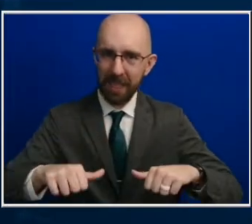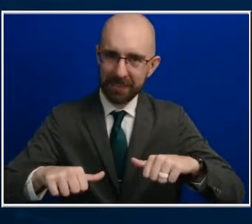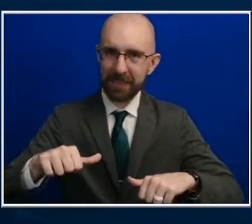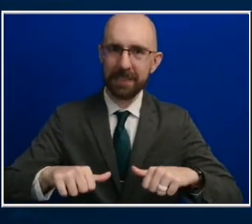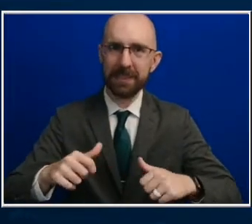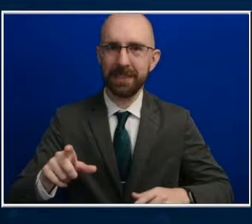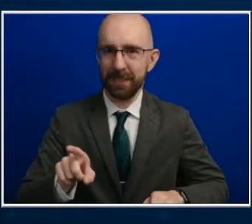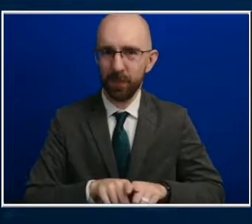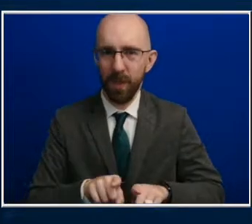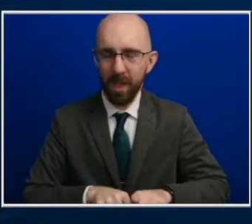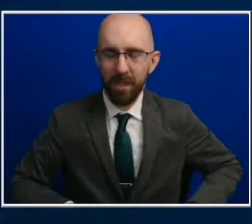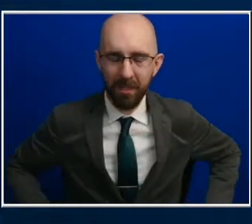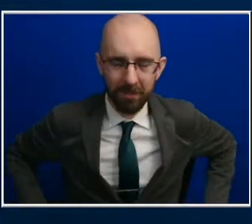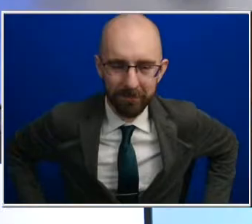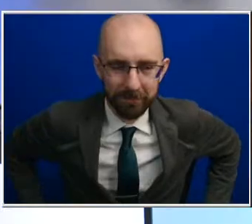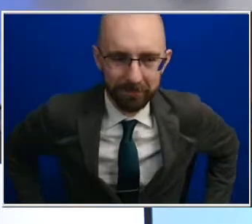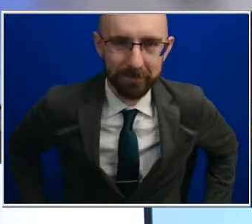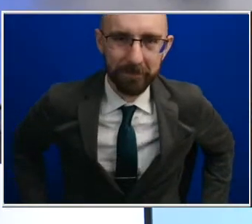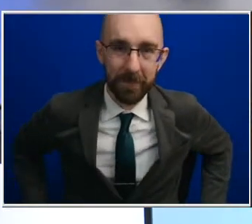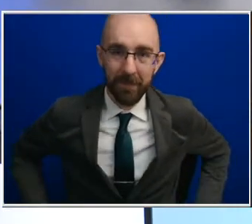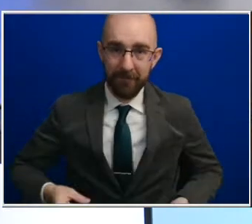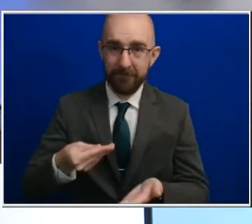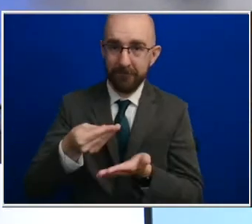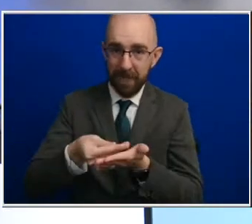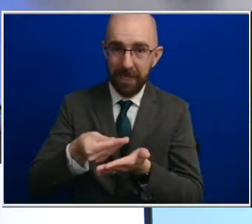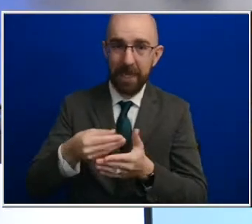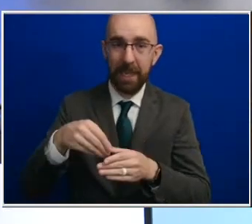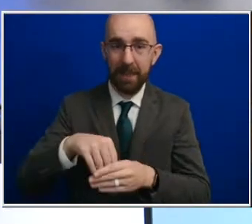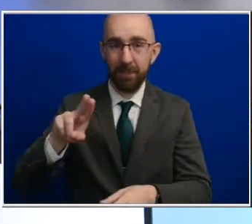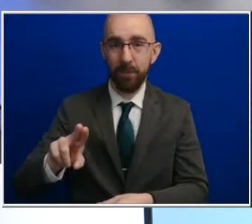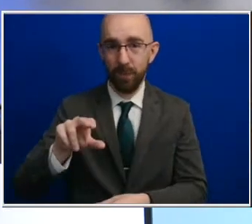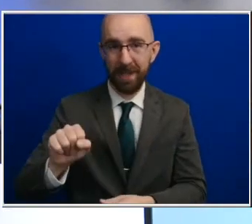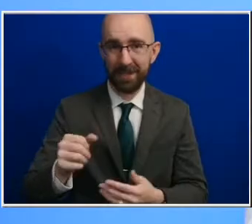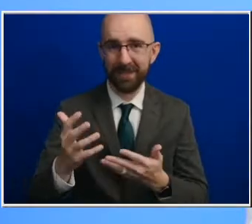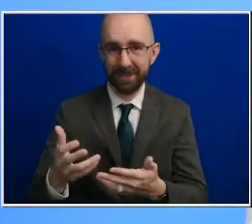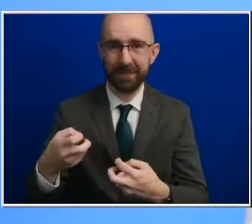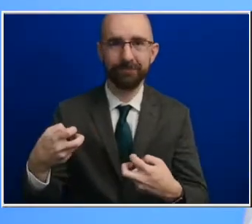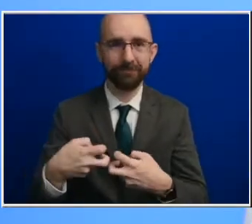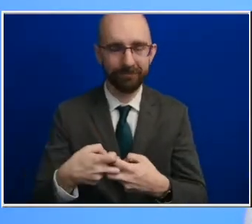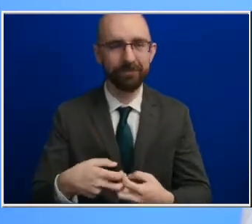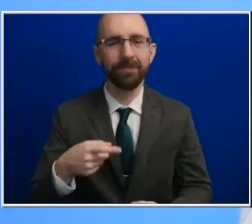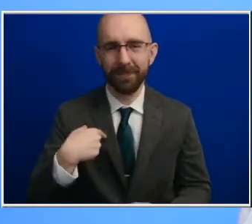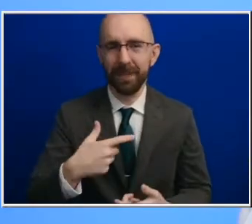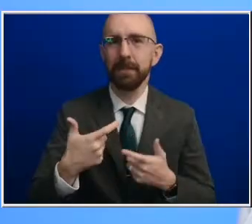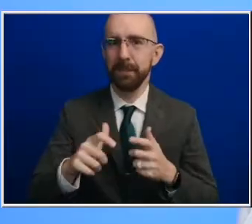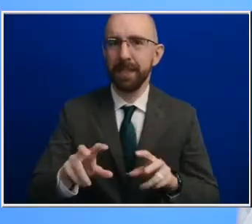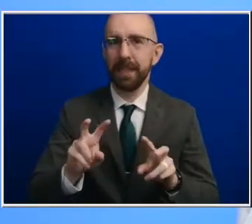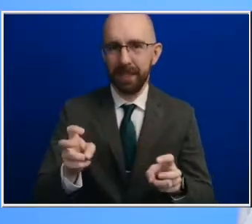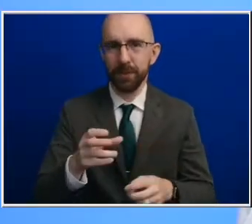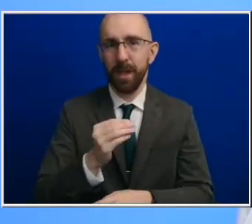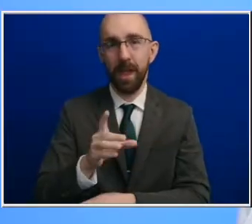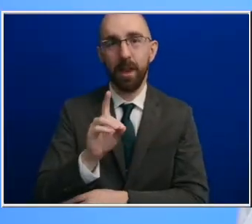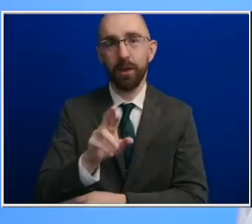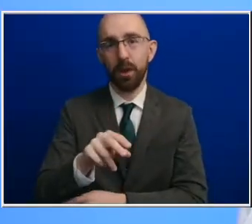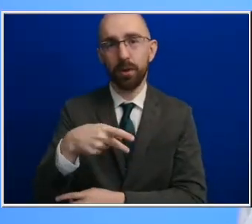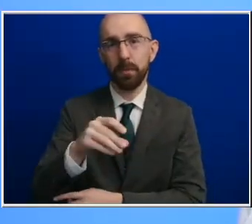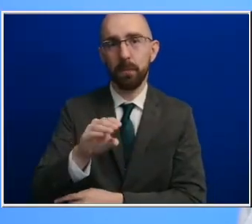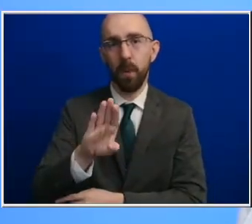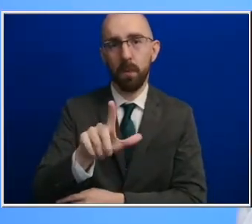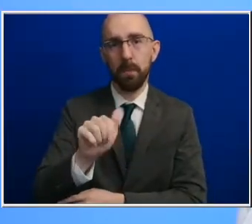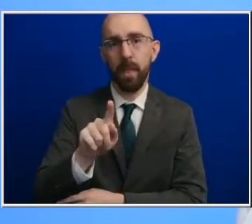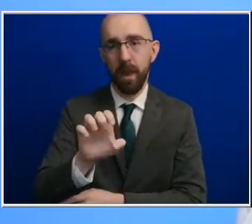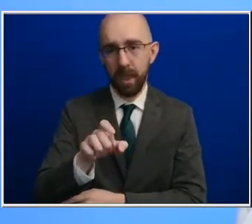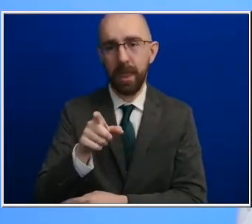as funding for science in the United States. I think that's a major issue, and Dr. Pobletti kind of alluded to it, is